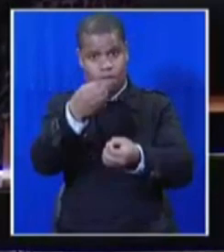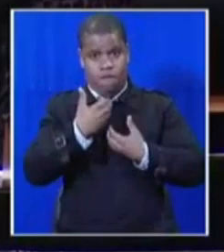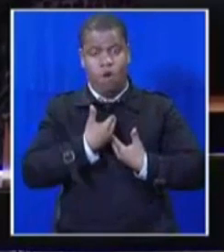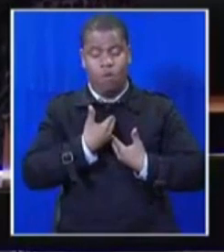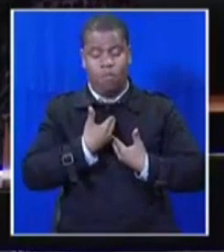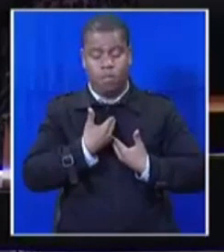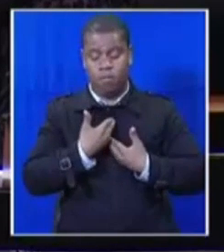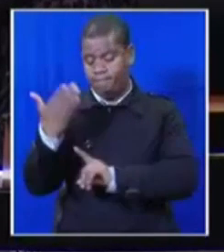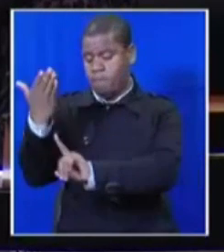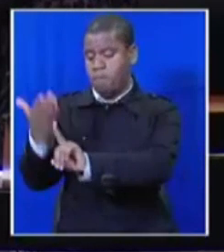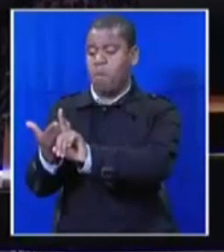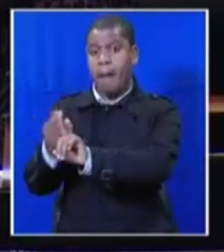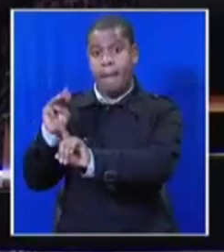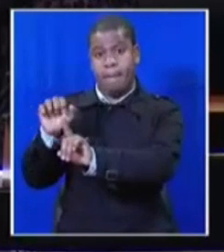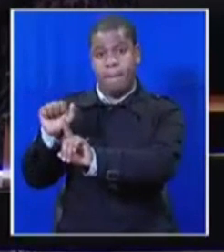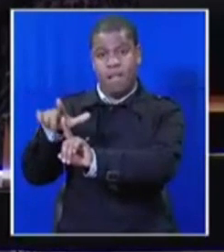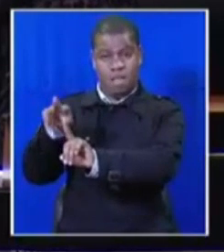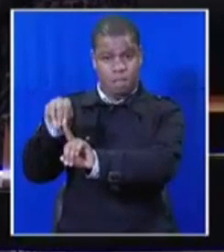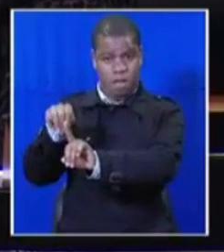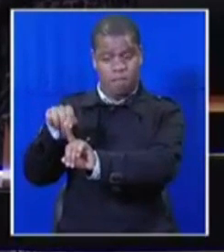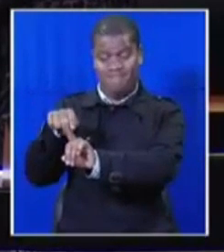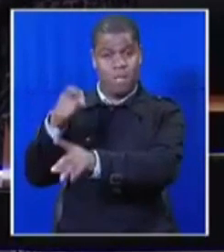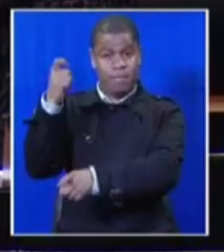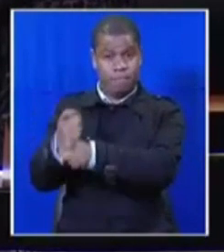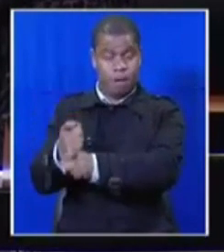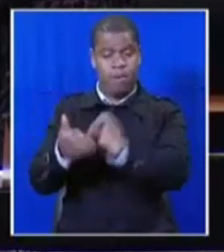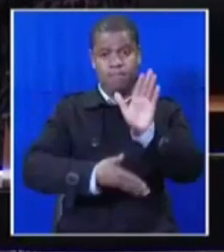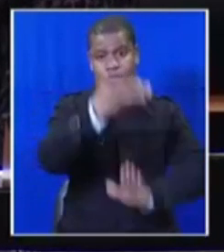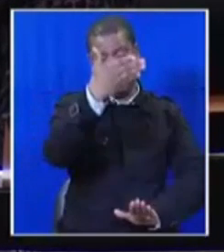Honorable Malema will not leave the house.